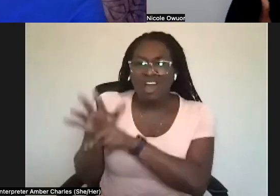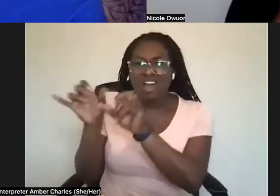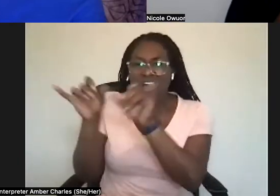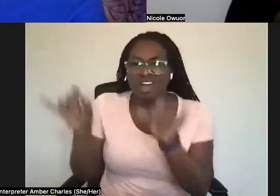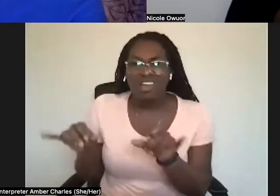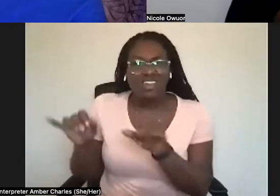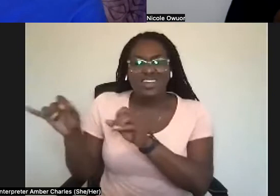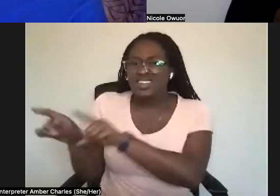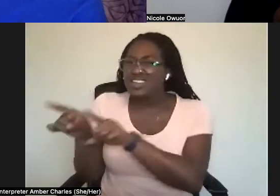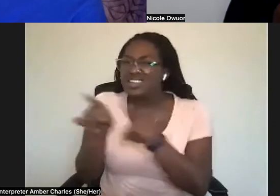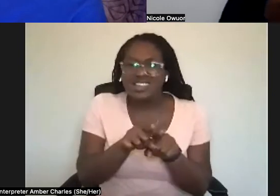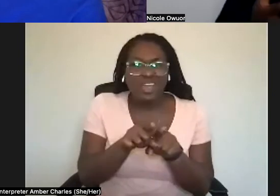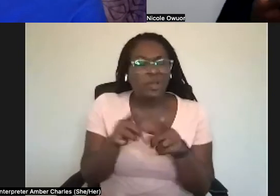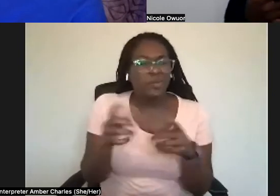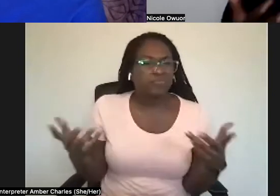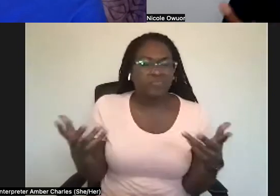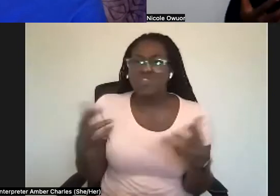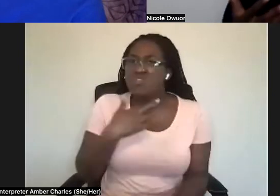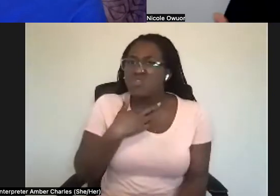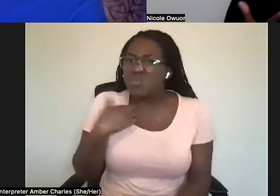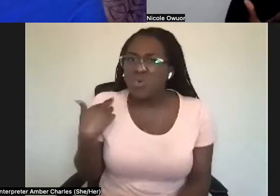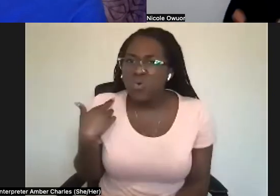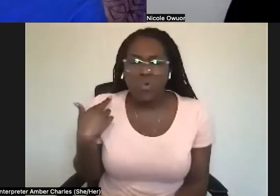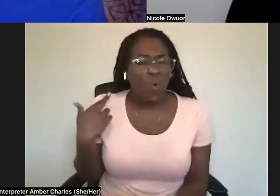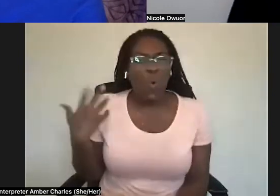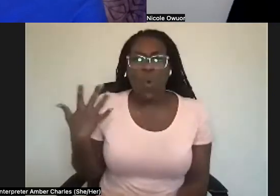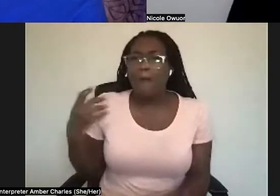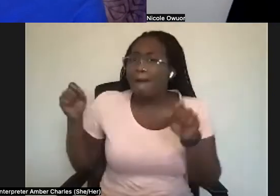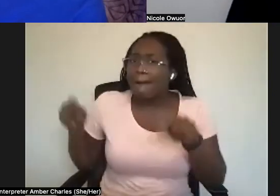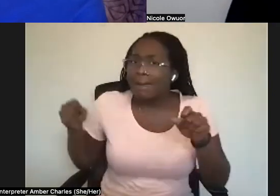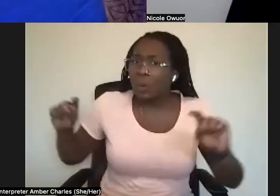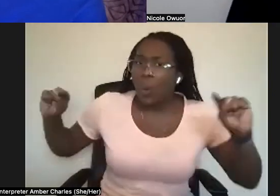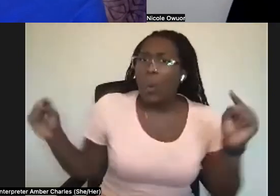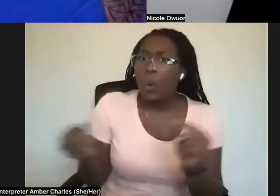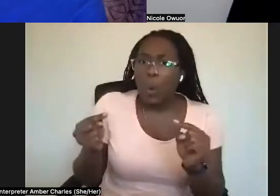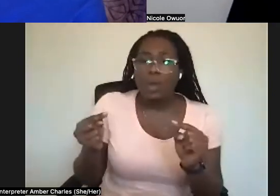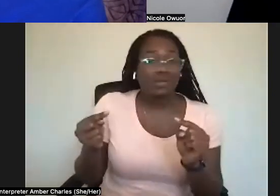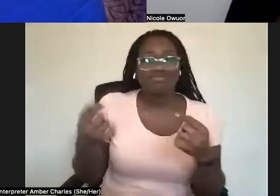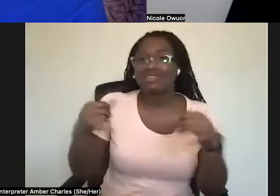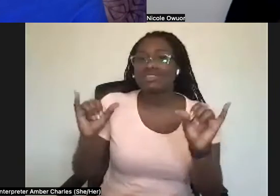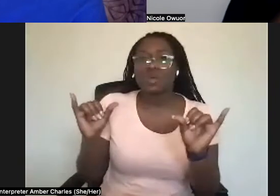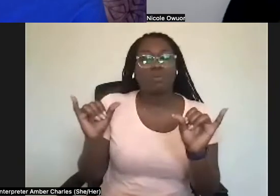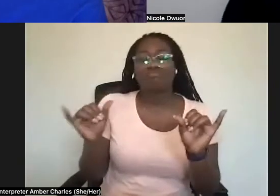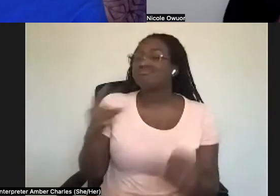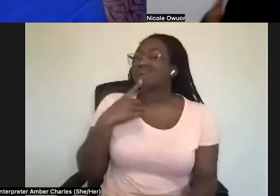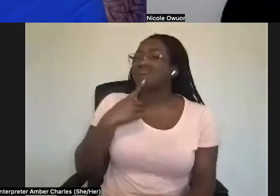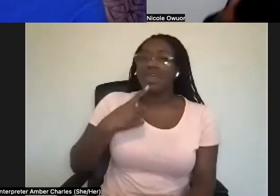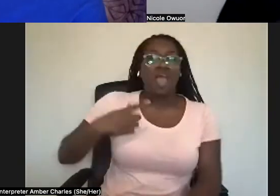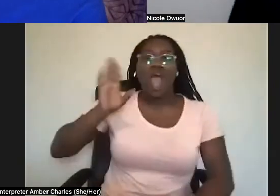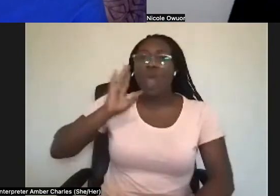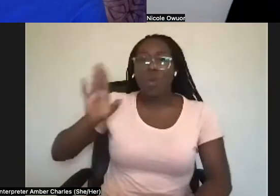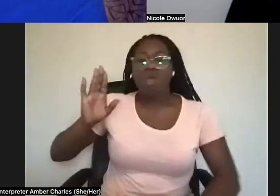same risk and potential for harm, and still saying, I'm still going to